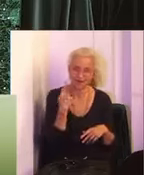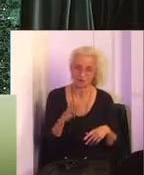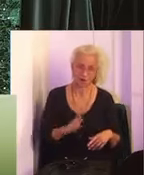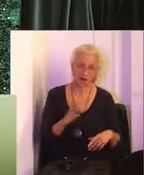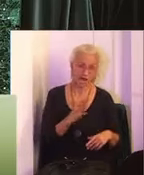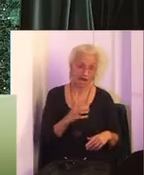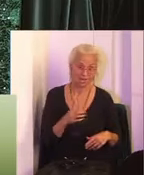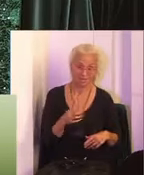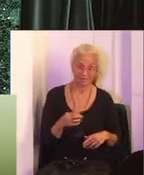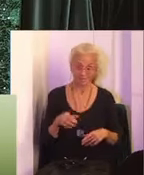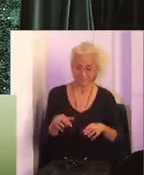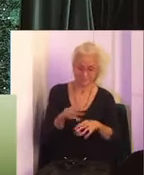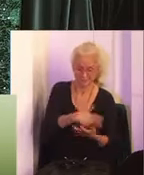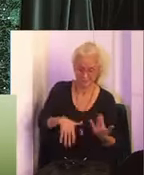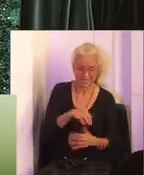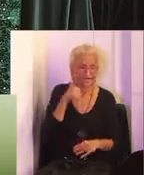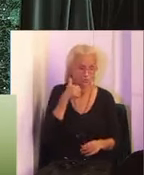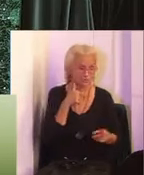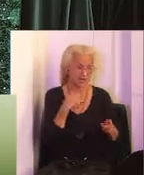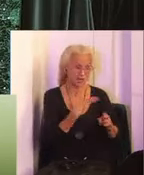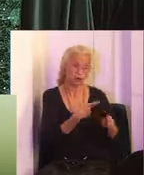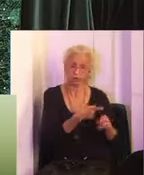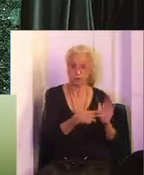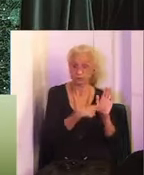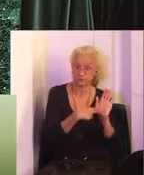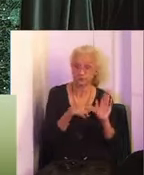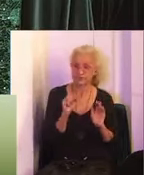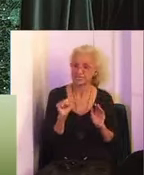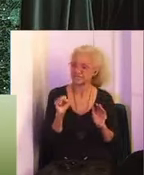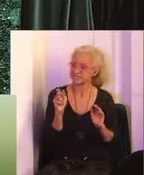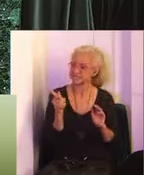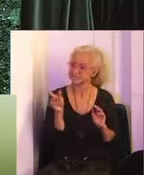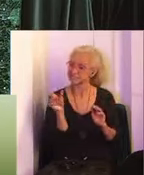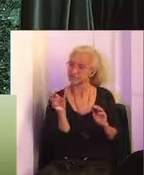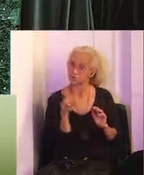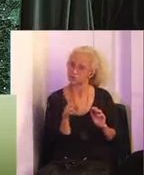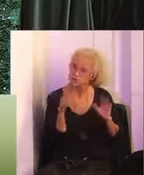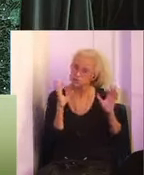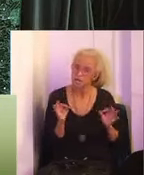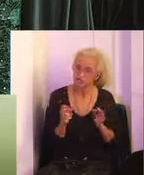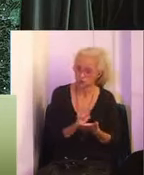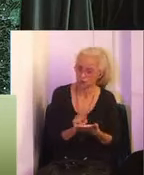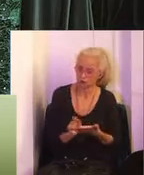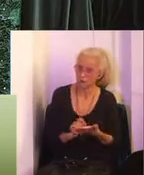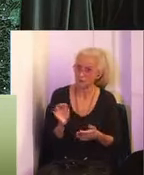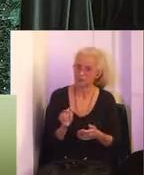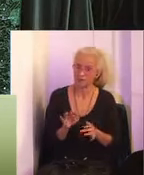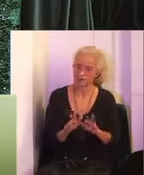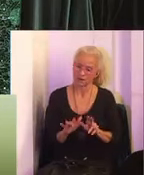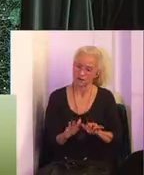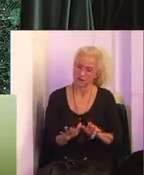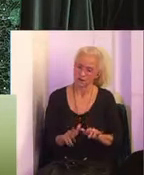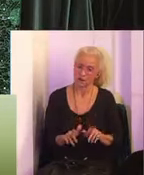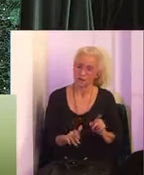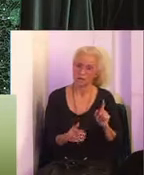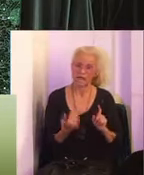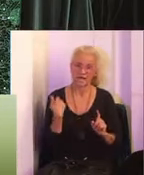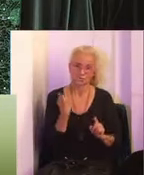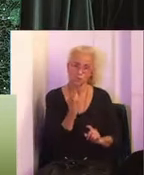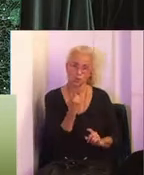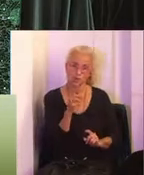society girls, but that's what they did. They called her Skeeter. And she decides to write about it. She gets one